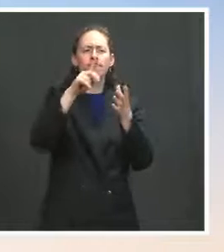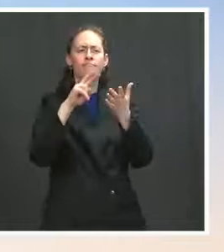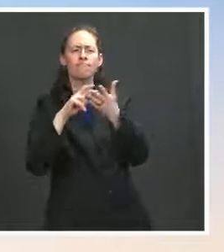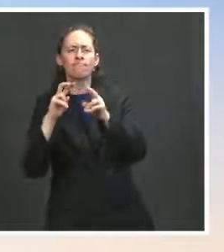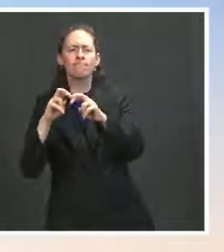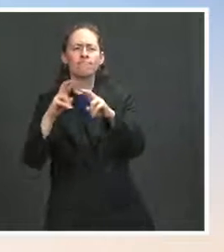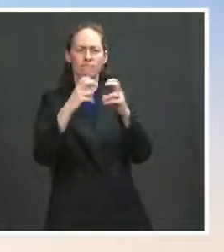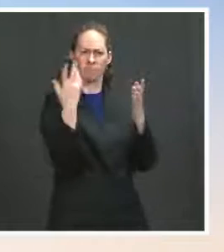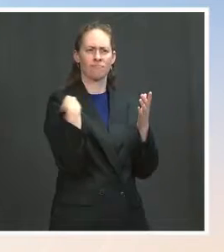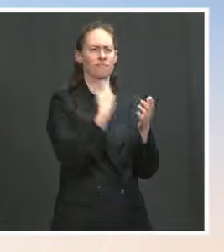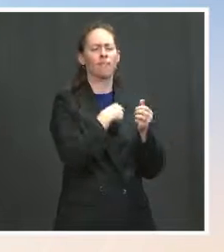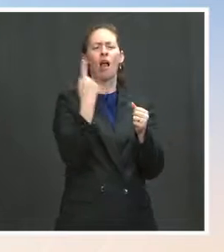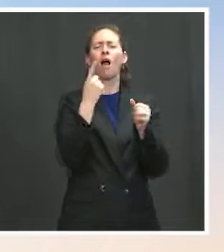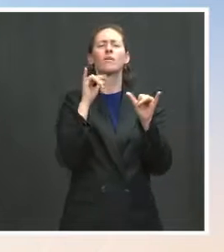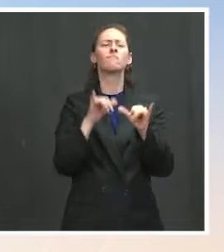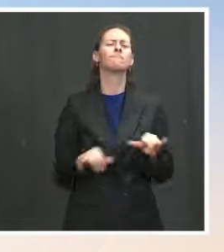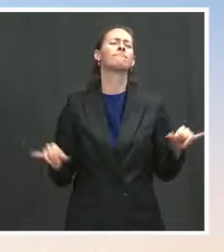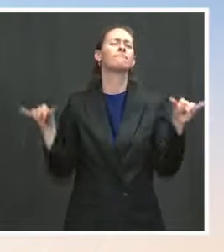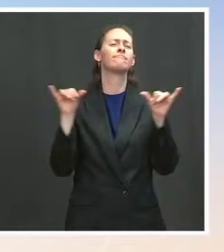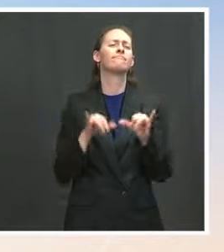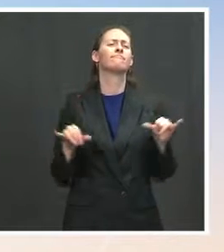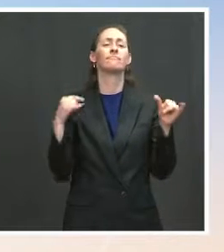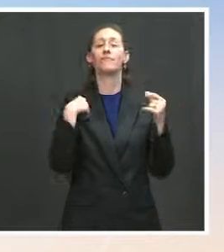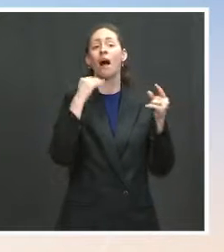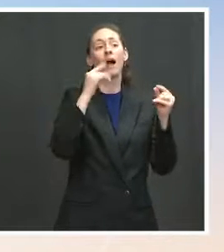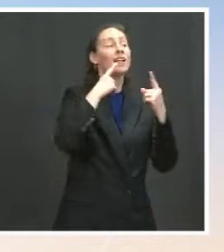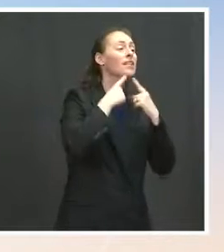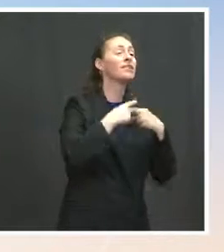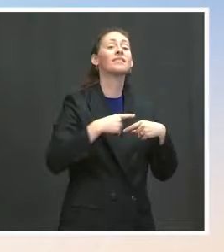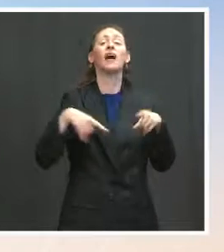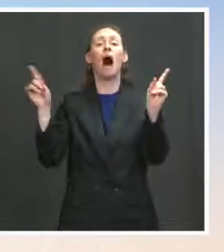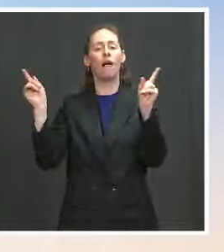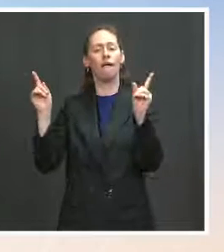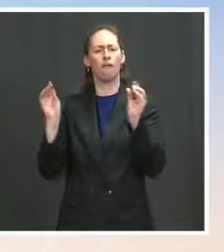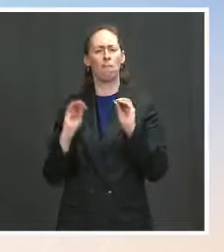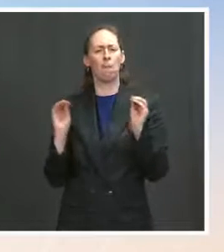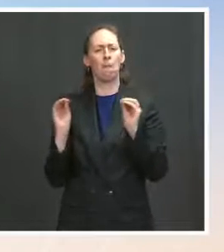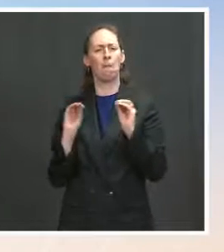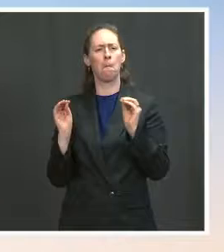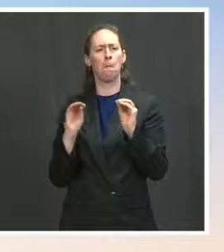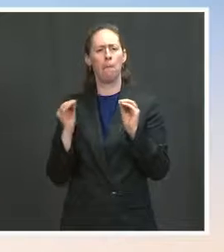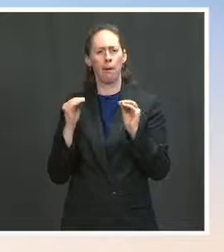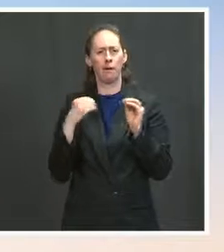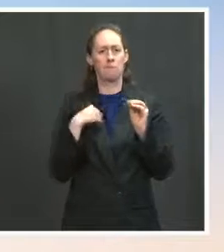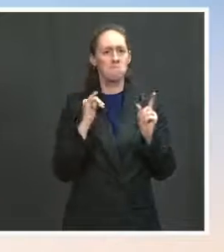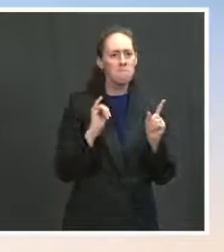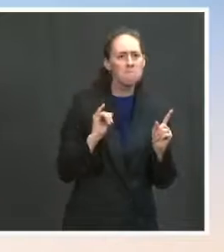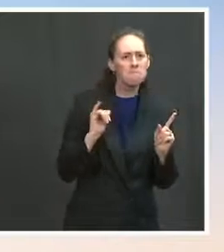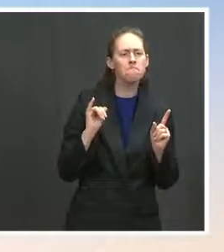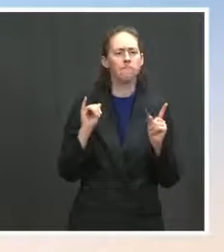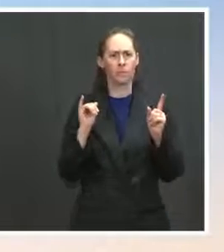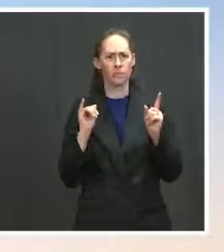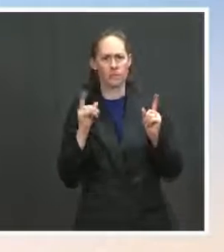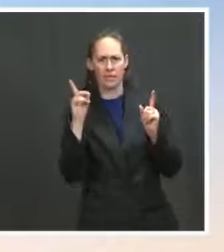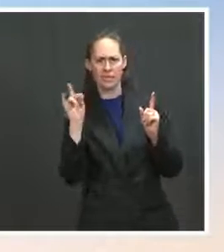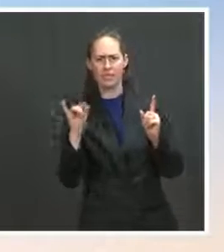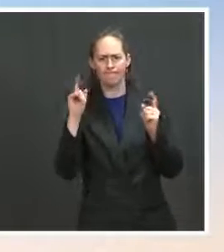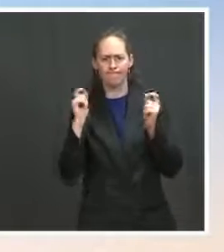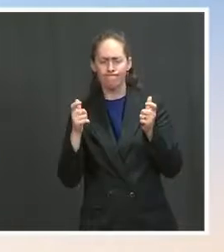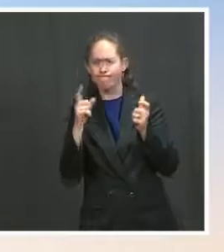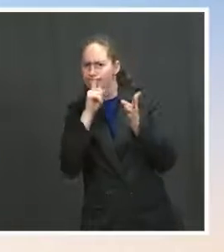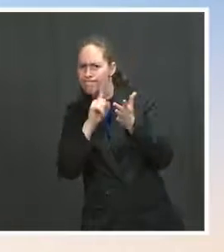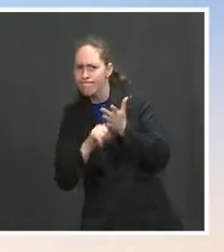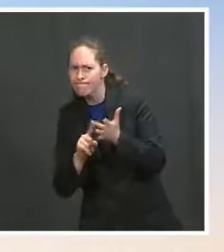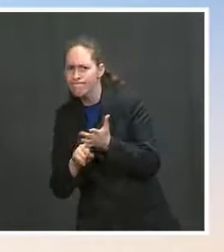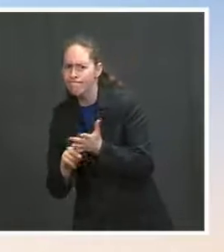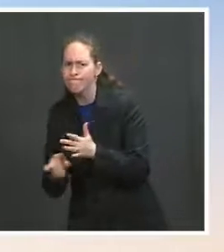publicly. We obviously took the step to declassify that, and that's something that he did early on in his administration. Go ahead. Oh, great, okay.